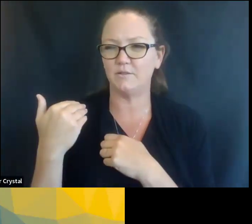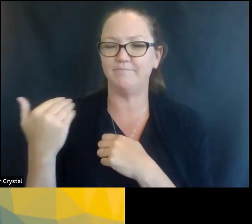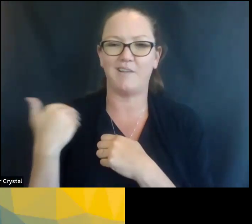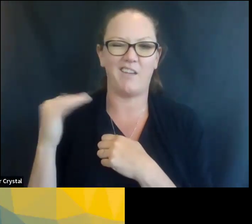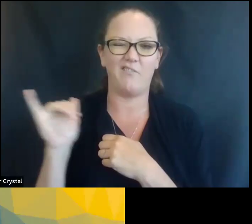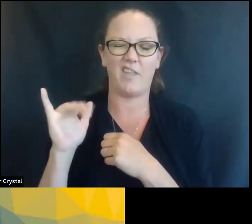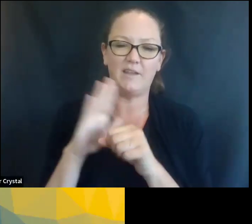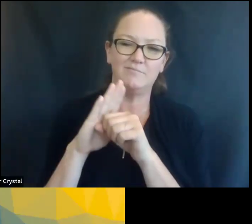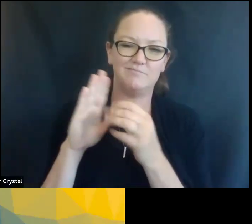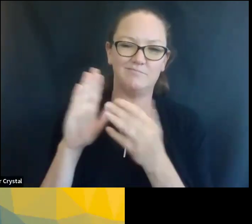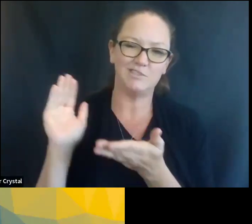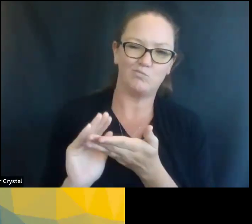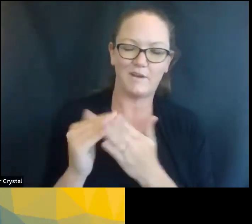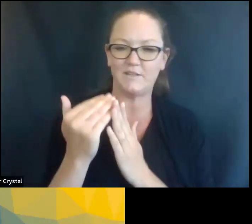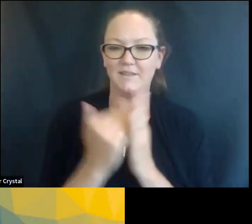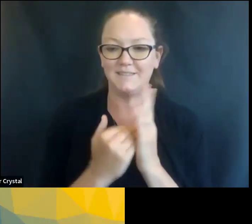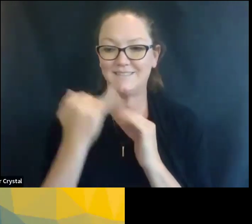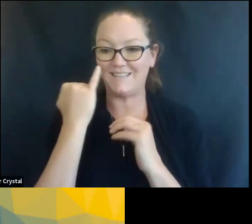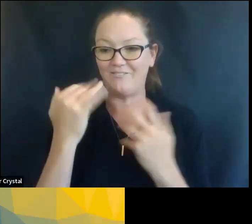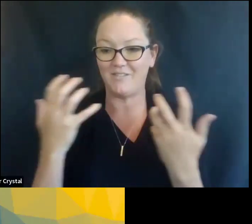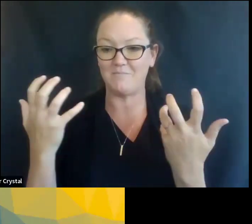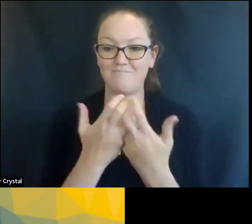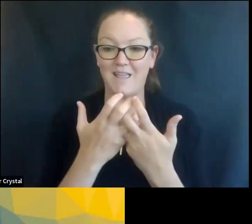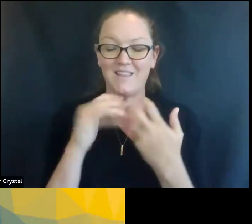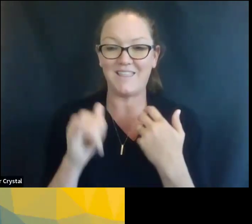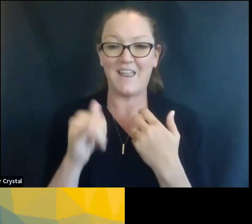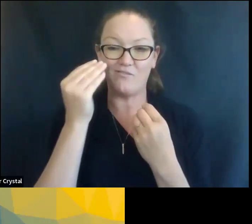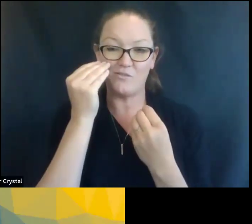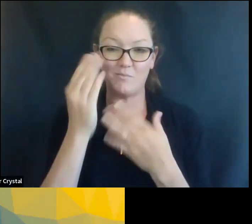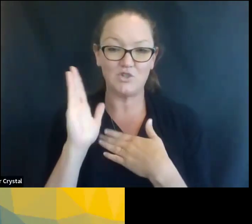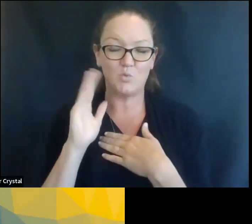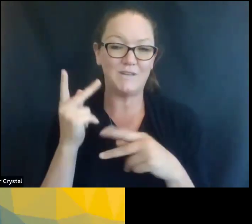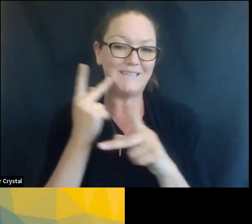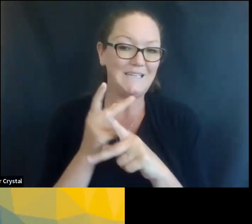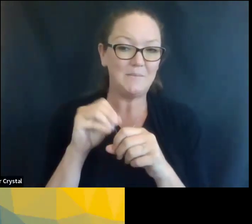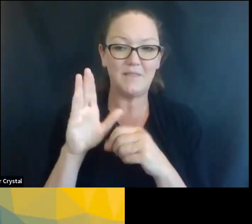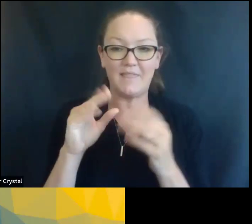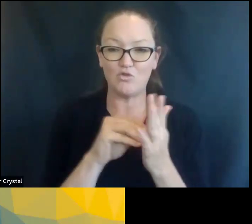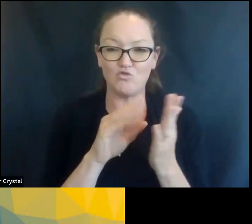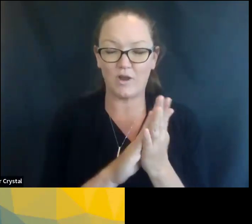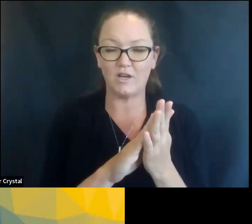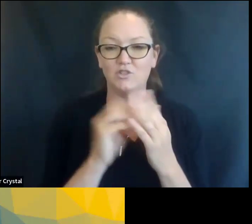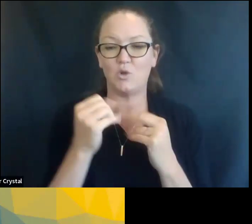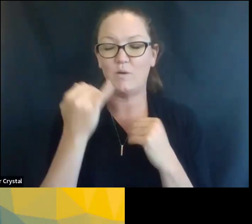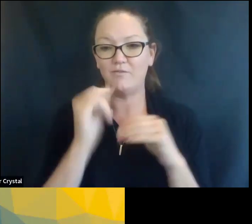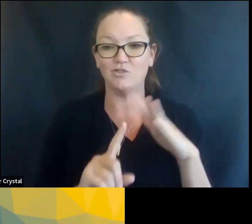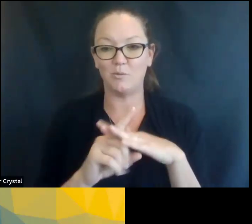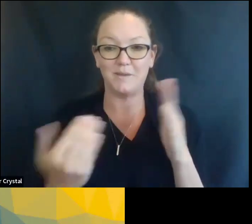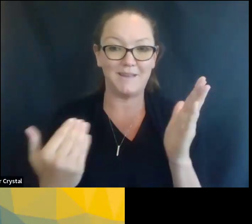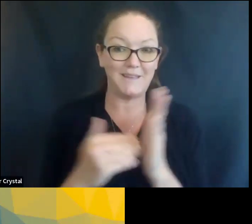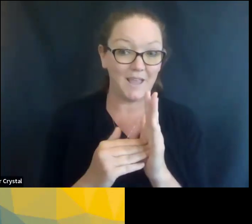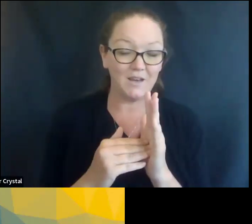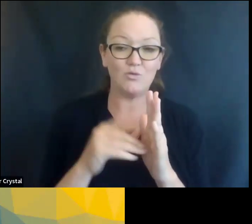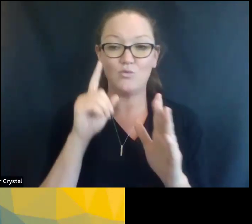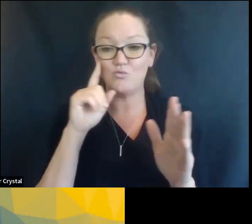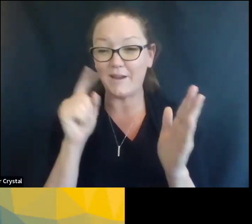they match your information, they keep that in their records and kind of make sure that if it kind of comes in again and they recognize you, that they